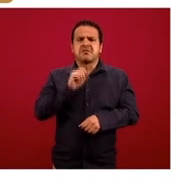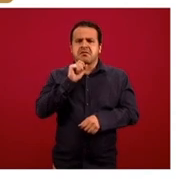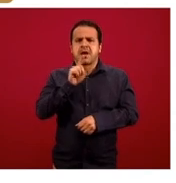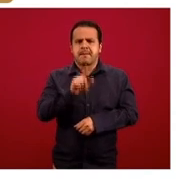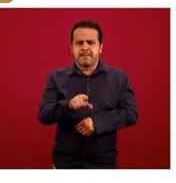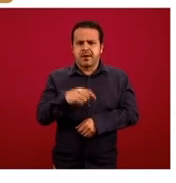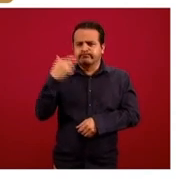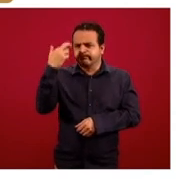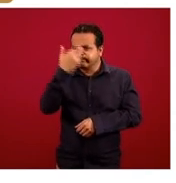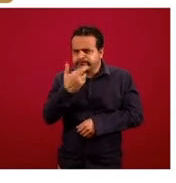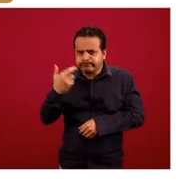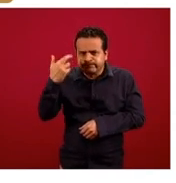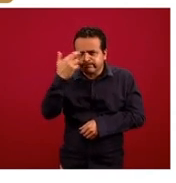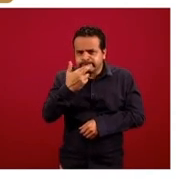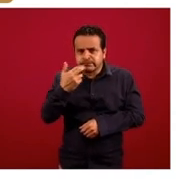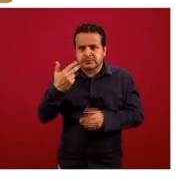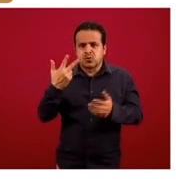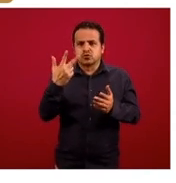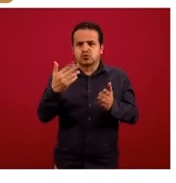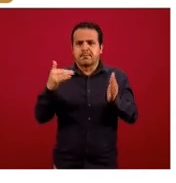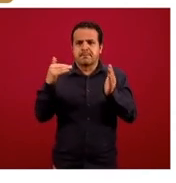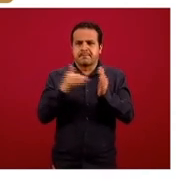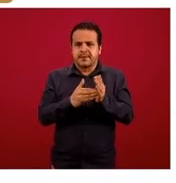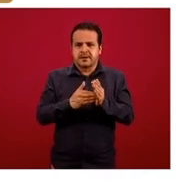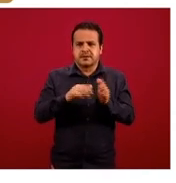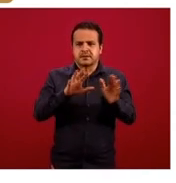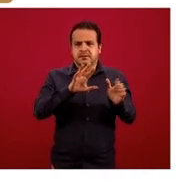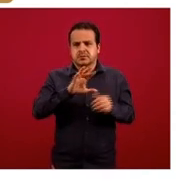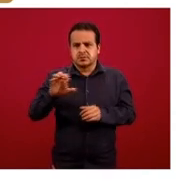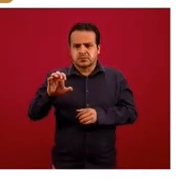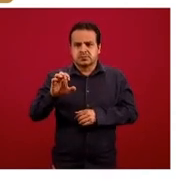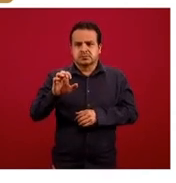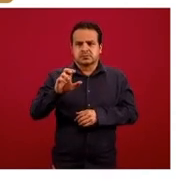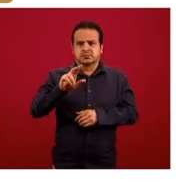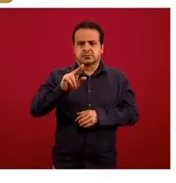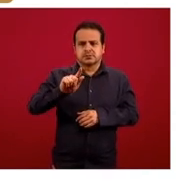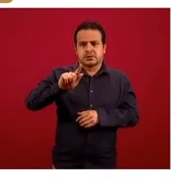4,127 confirmed active cases. Also,